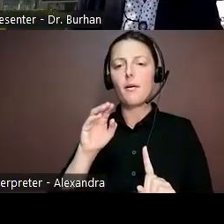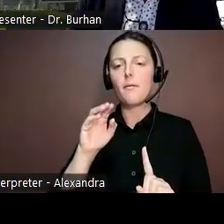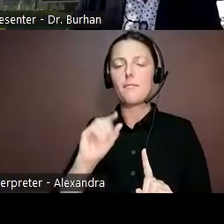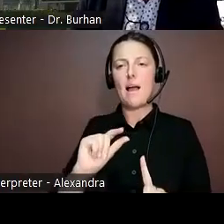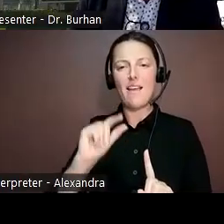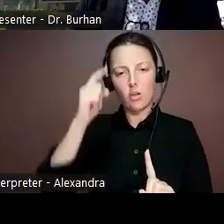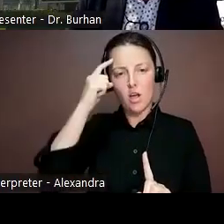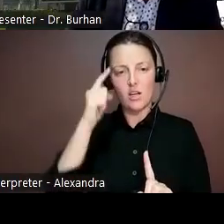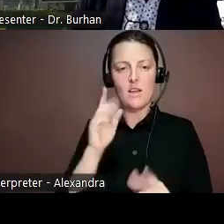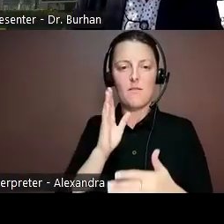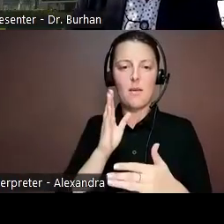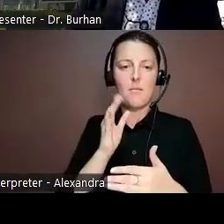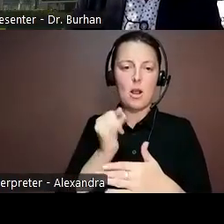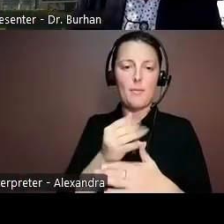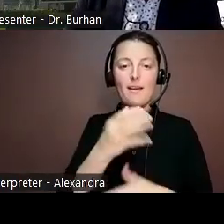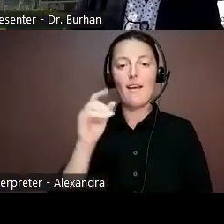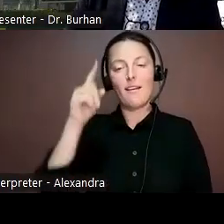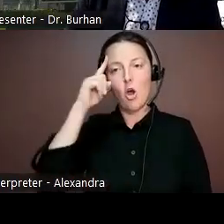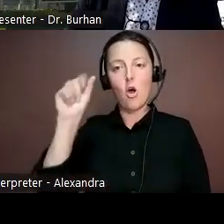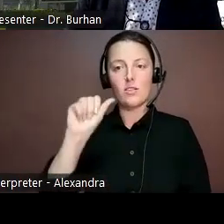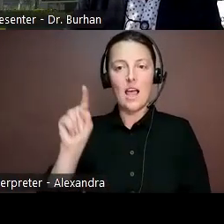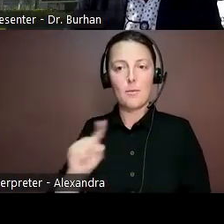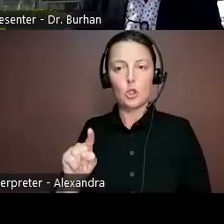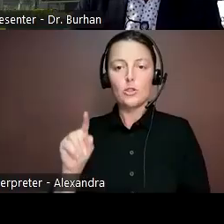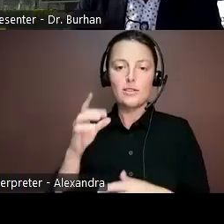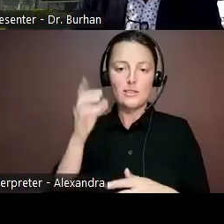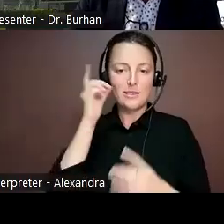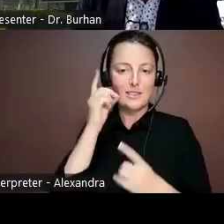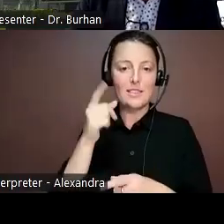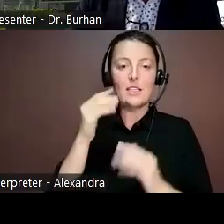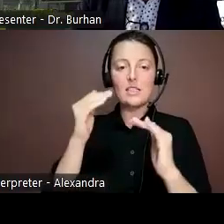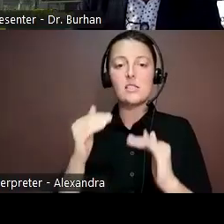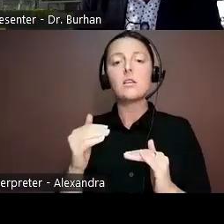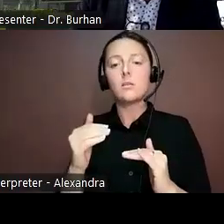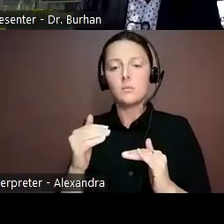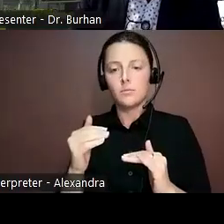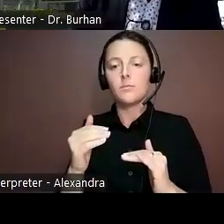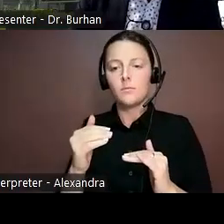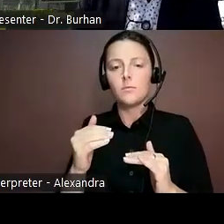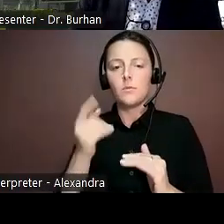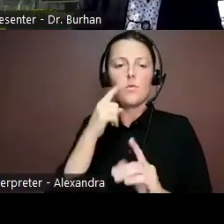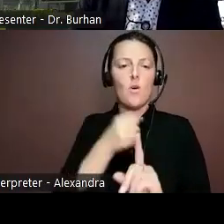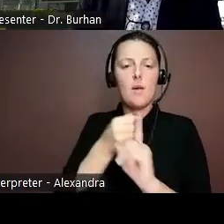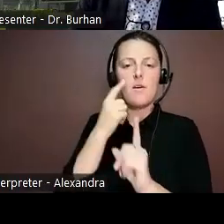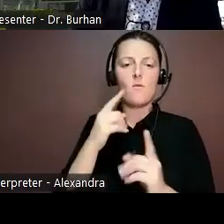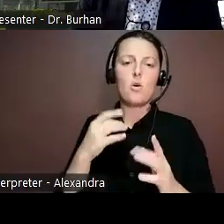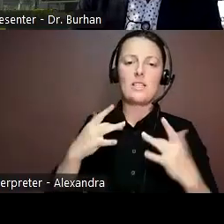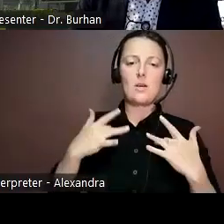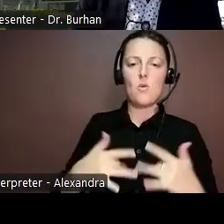having depressive symptoms, there was no significant association between balance or gait speed. So did